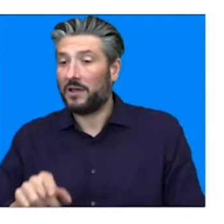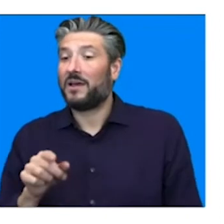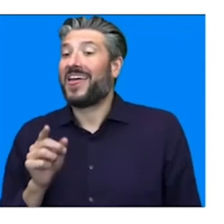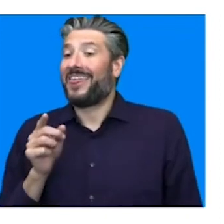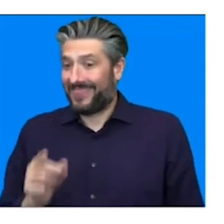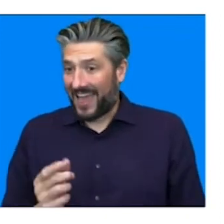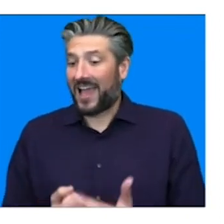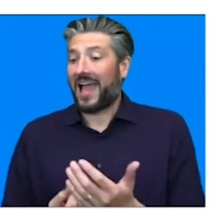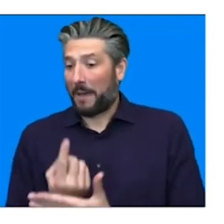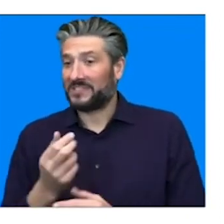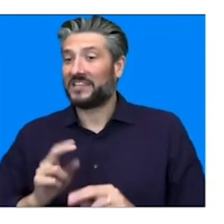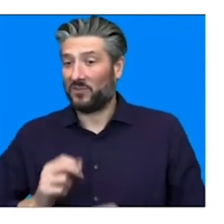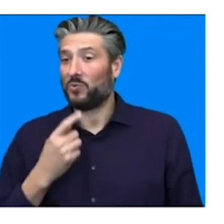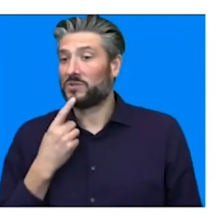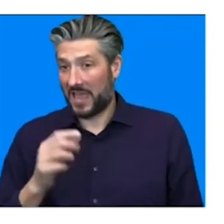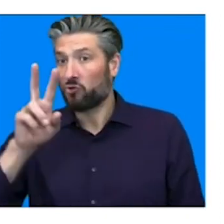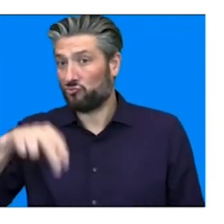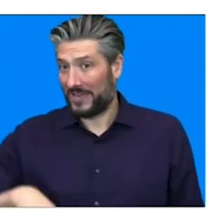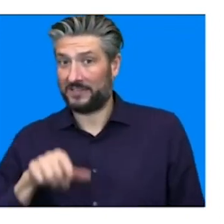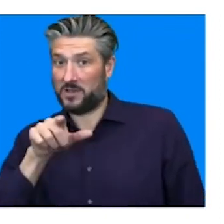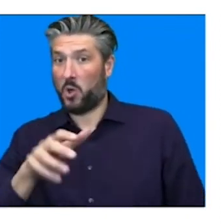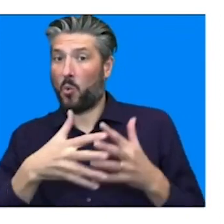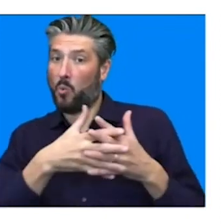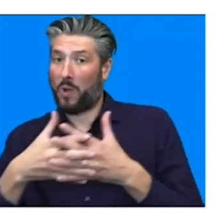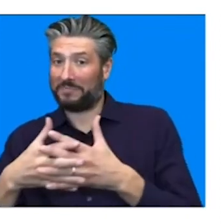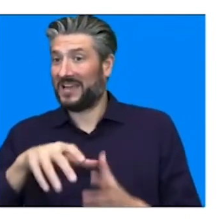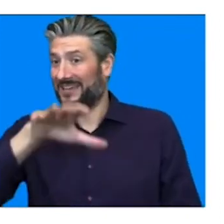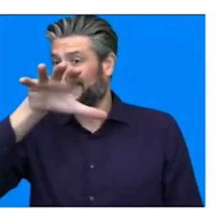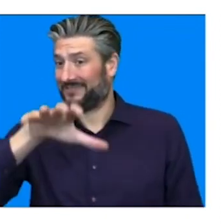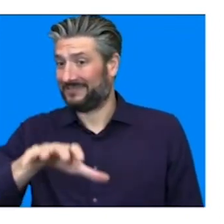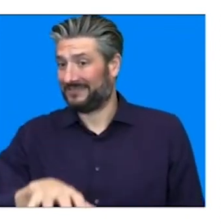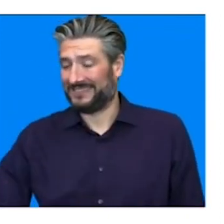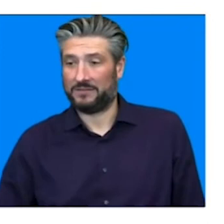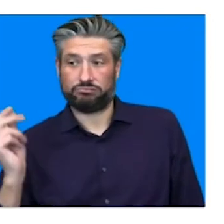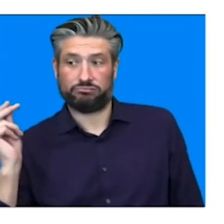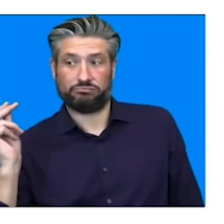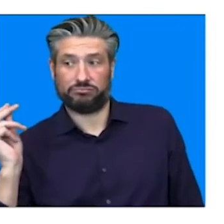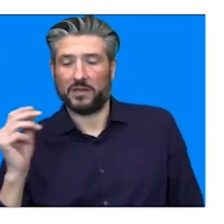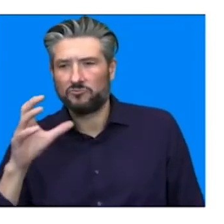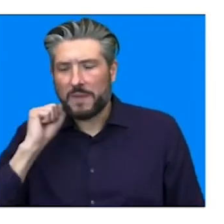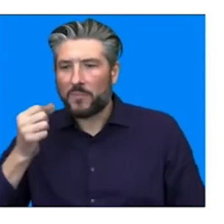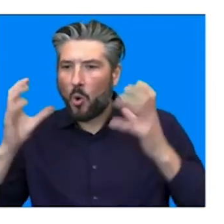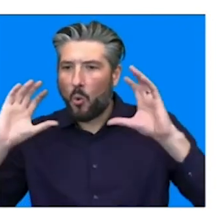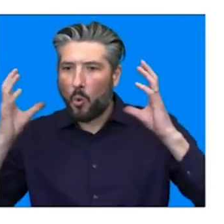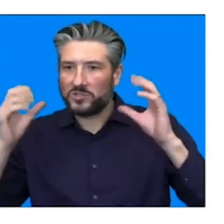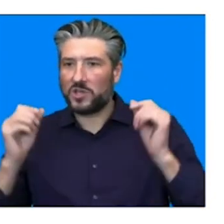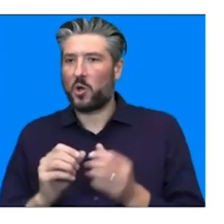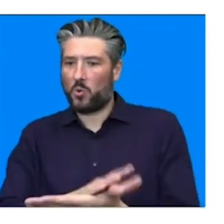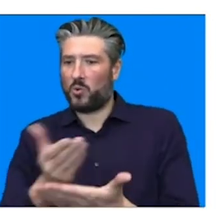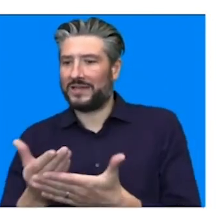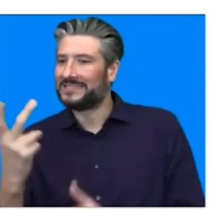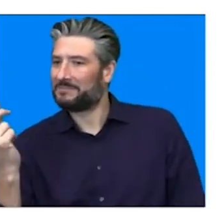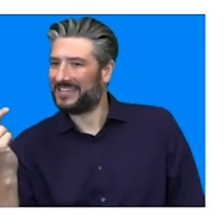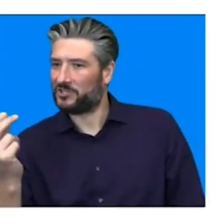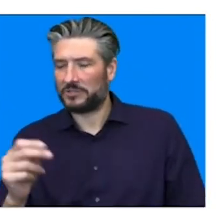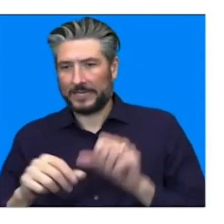from beginning to end, and remember that audio and text-to-speech are always serial, so this